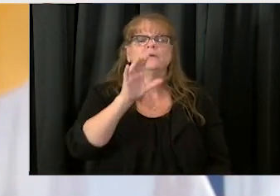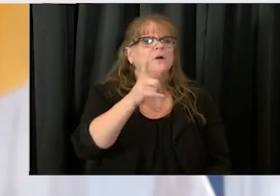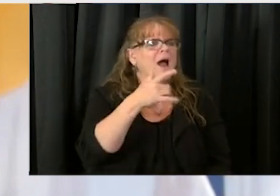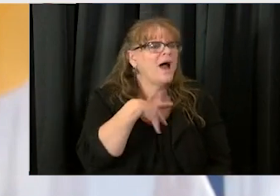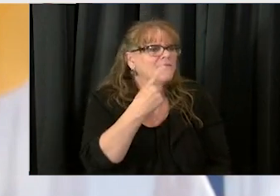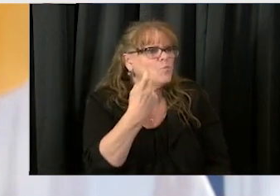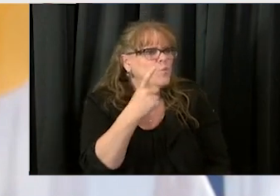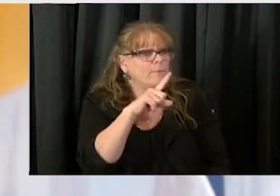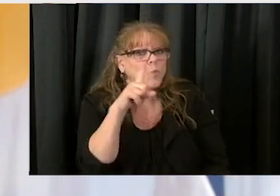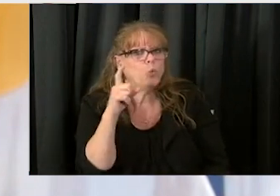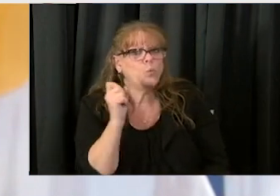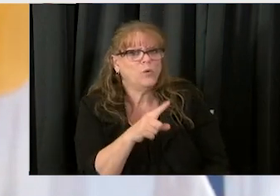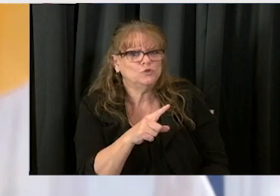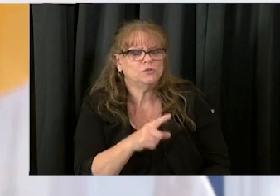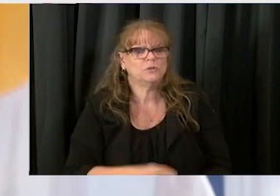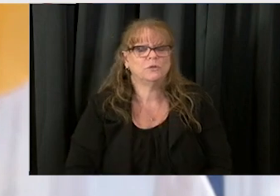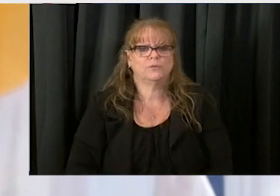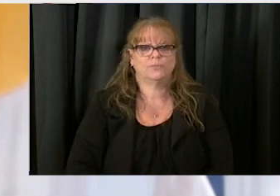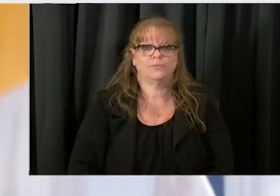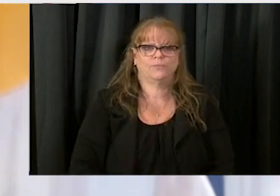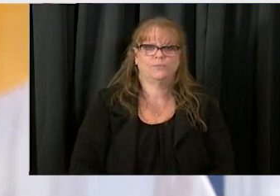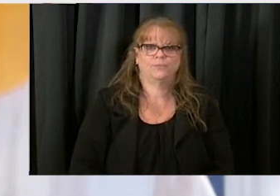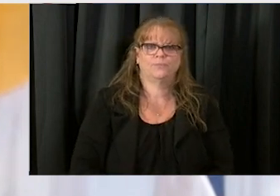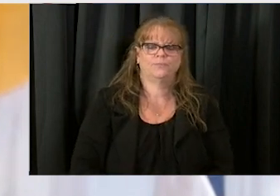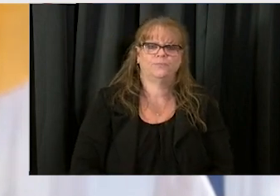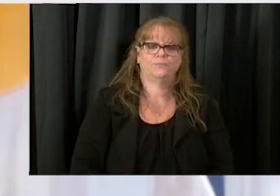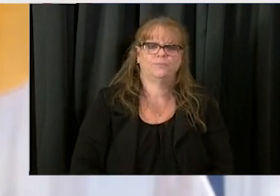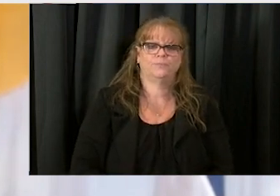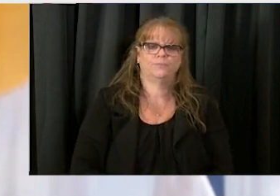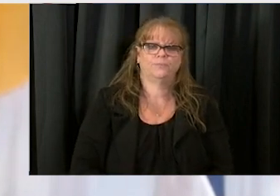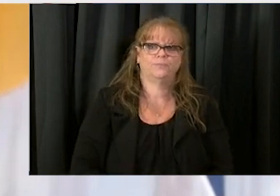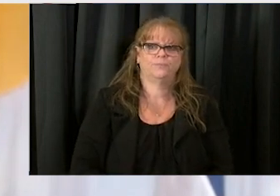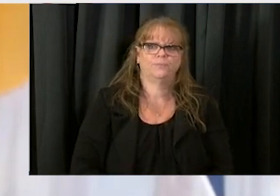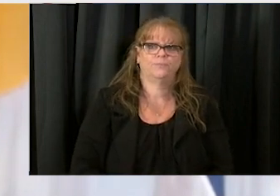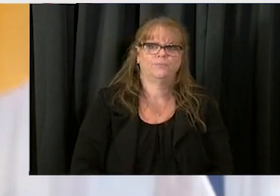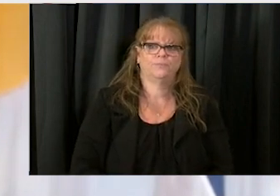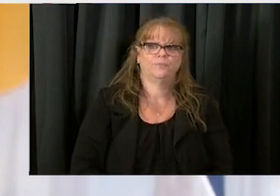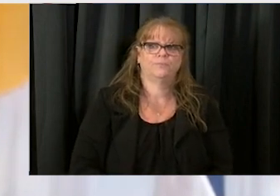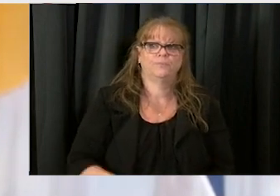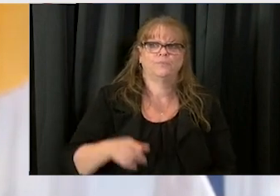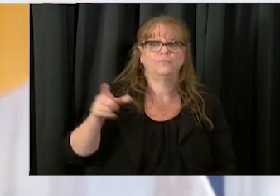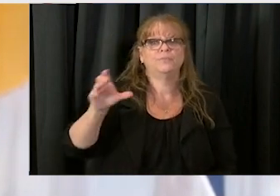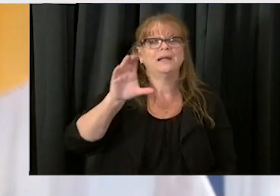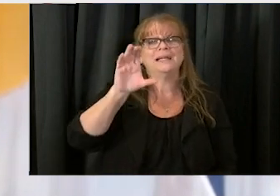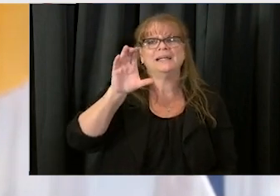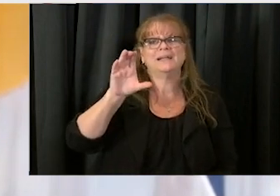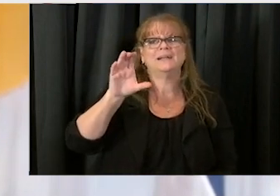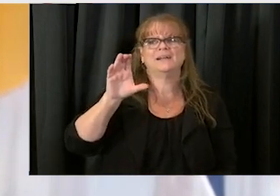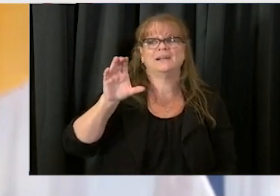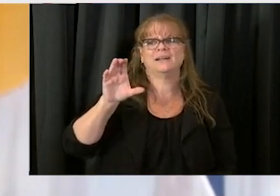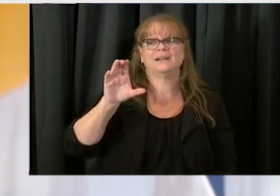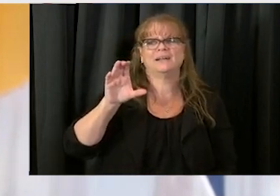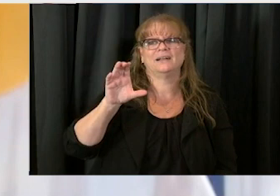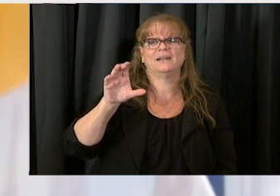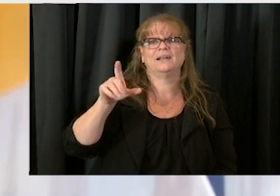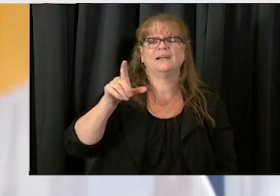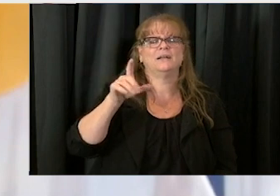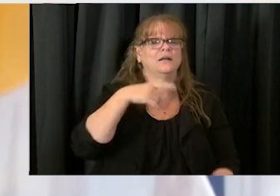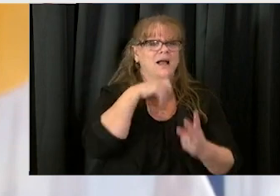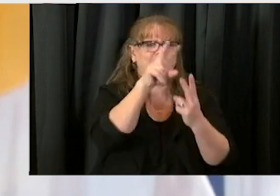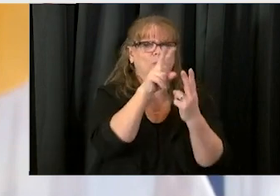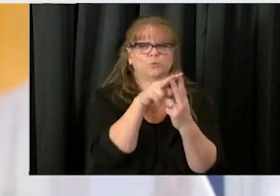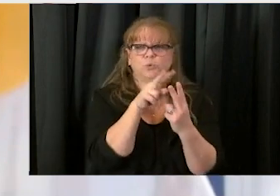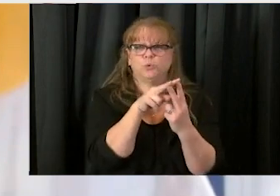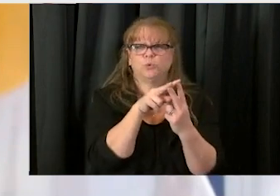And Connor, is there one from Liz Gilardi, or is she having trouble, or did she already ask hers? Connor, if you want to go to one